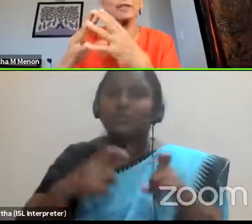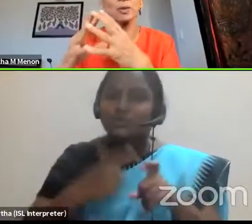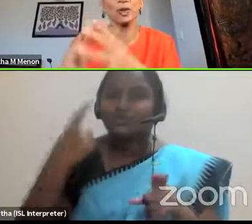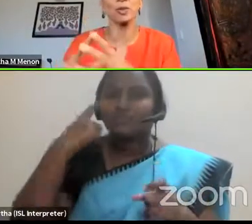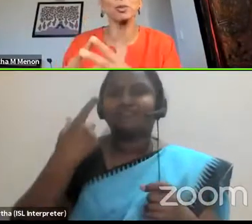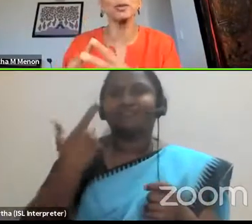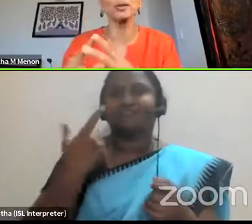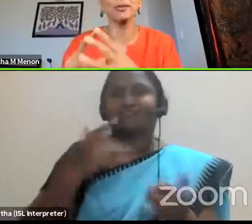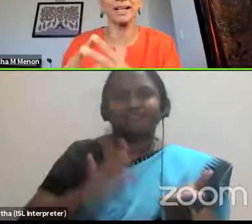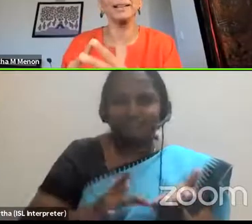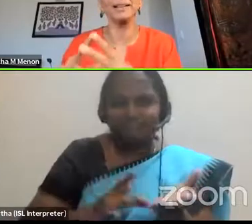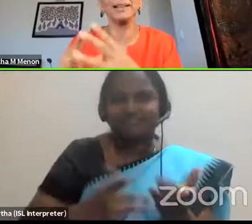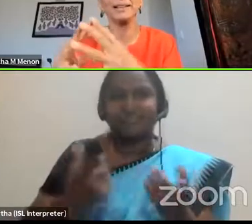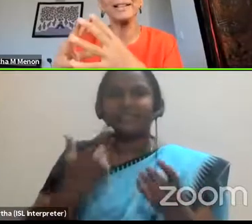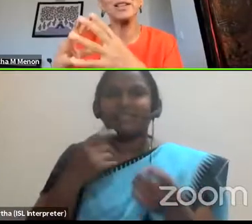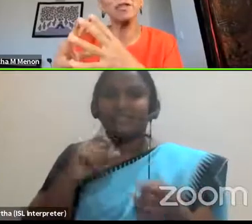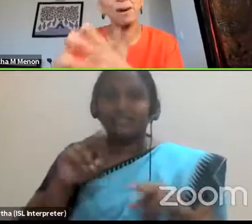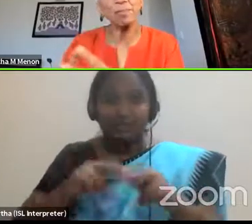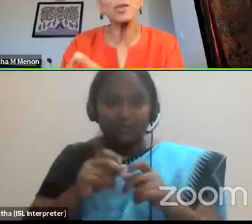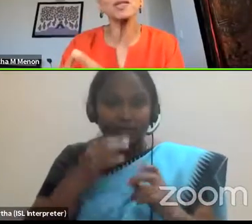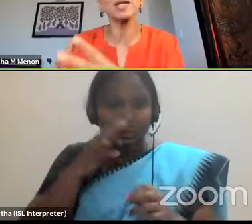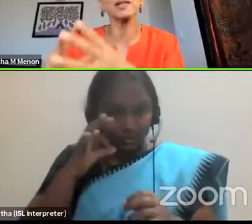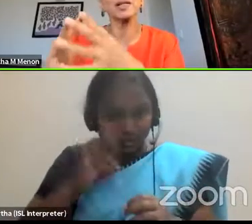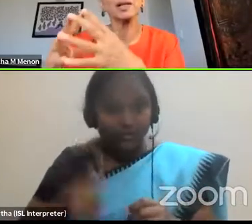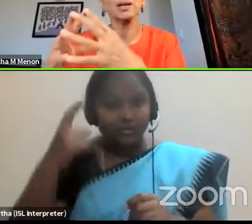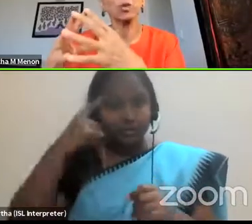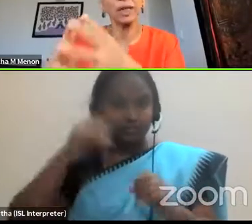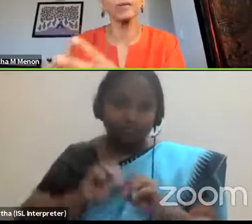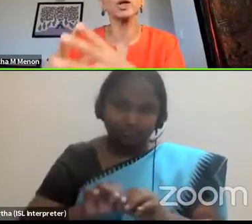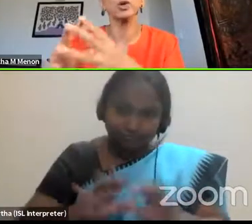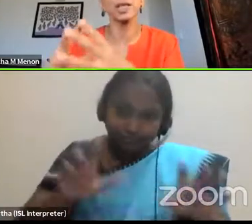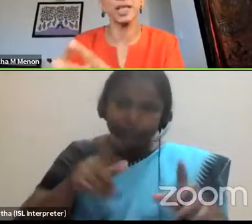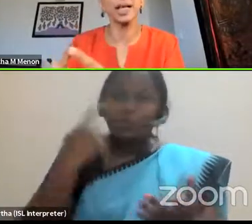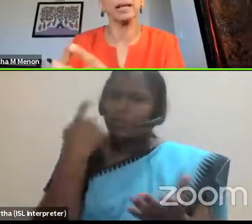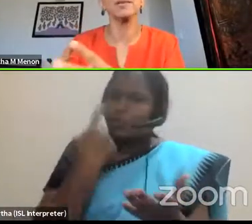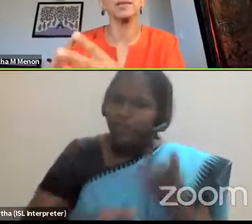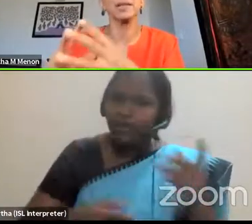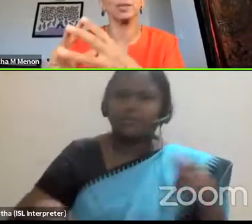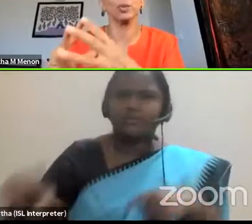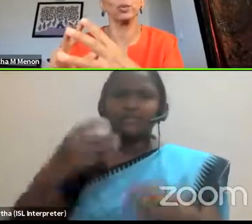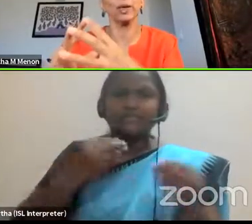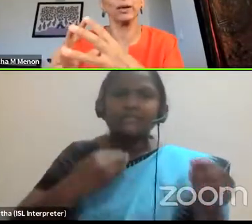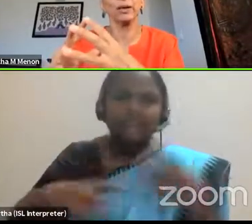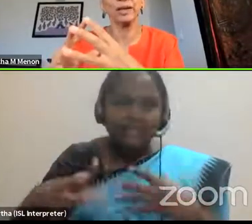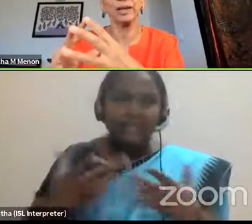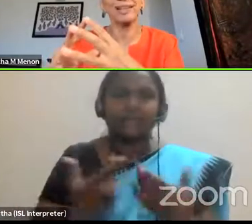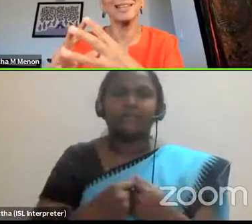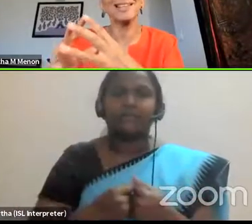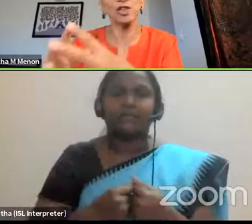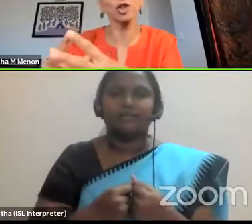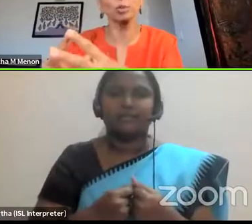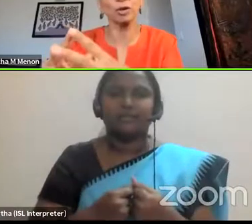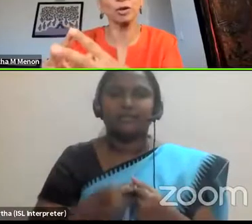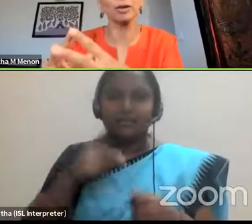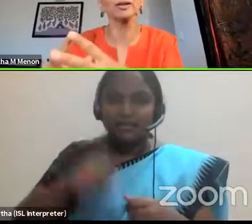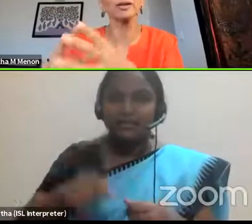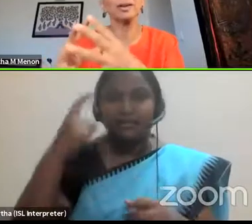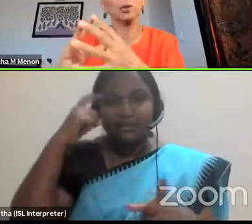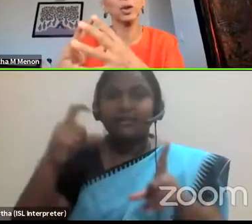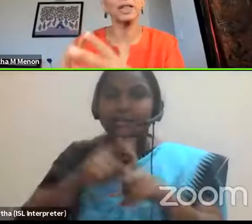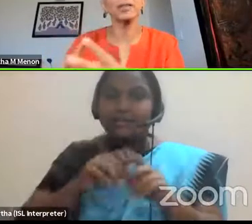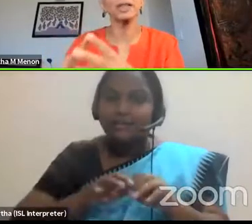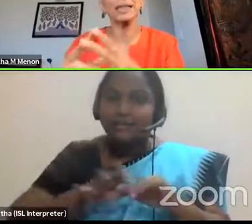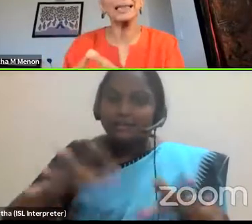want to be very responsible in the fact that it represents whatever Hussain, since it's his digital